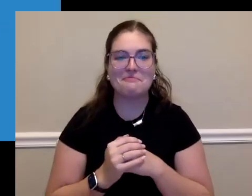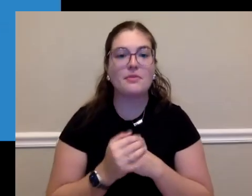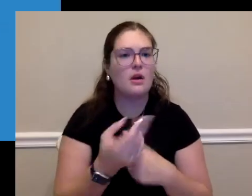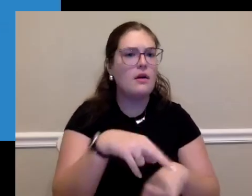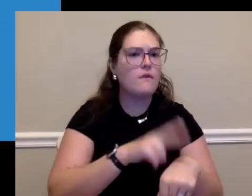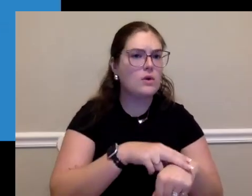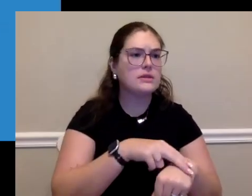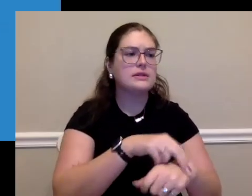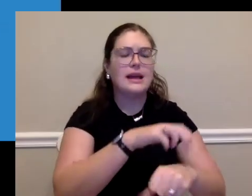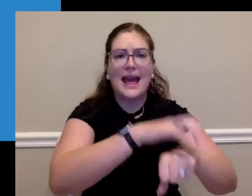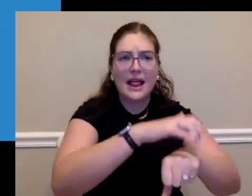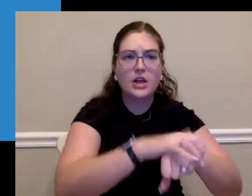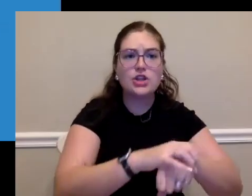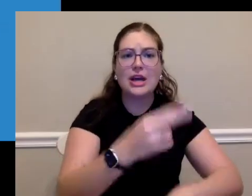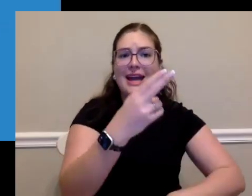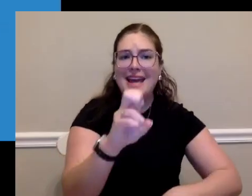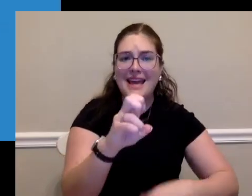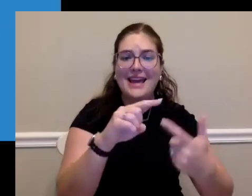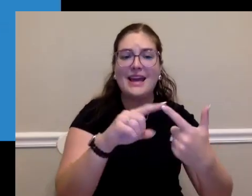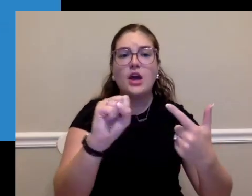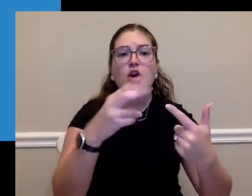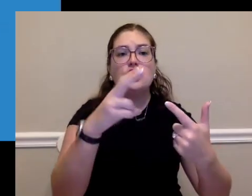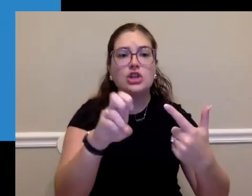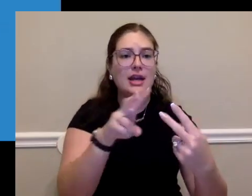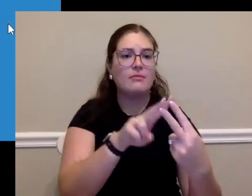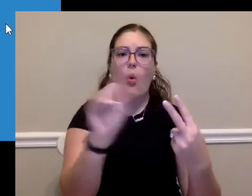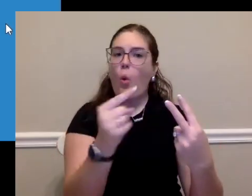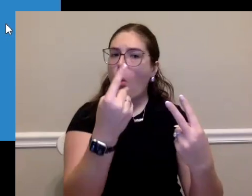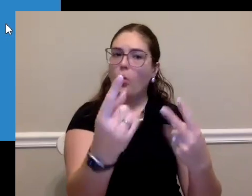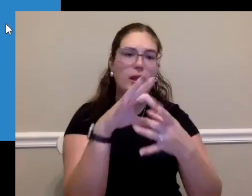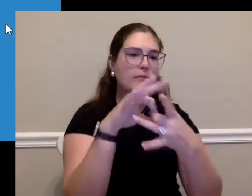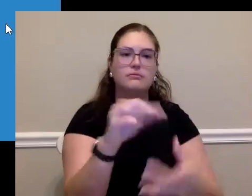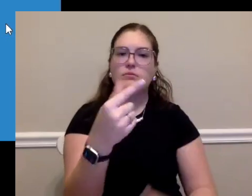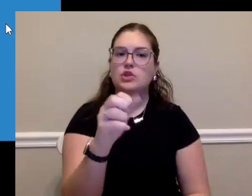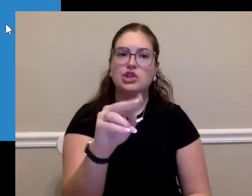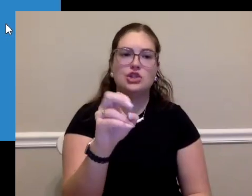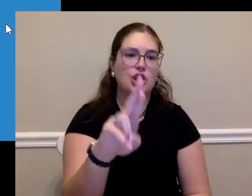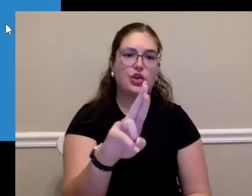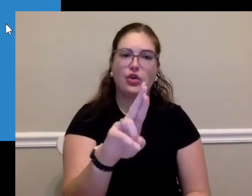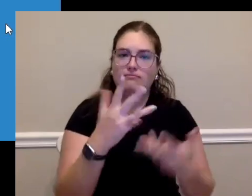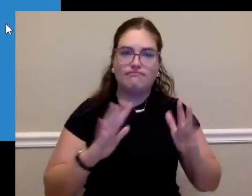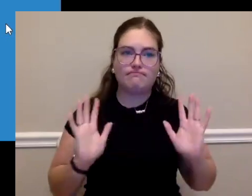and the she are the only gendered part of these sentences.